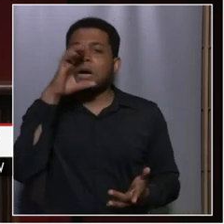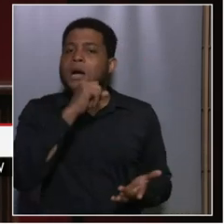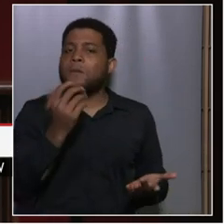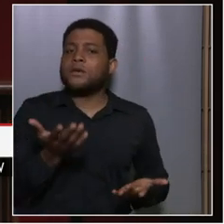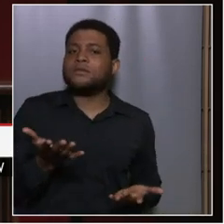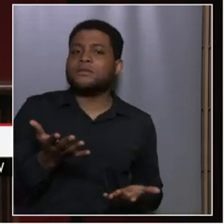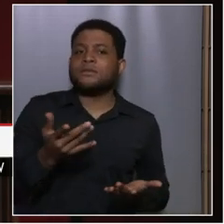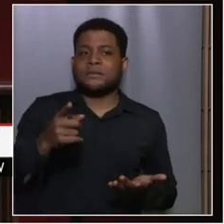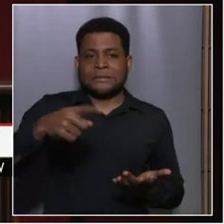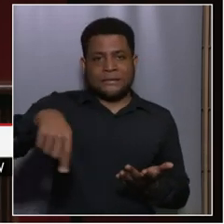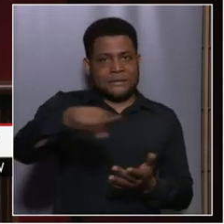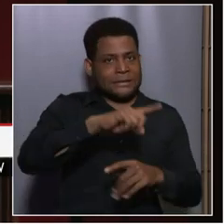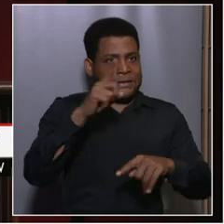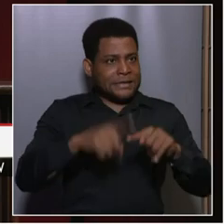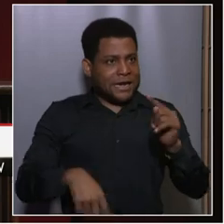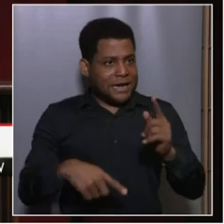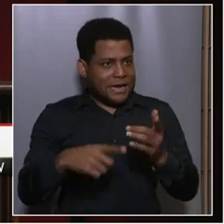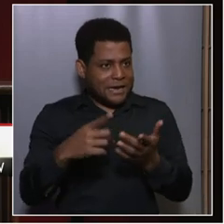if they're not alive.